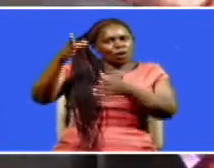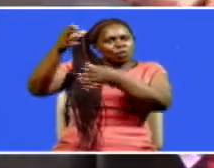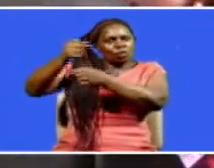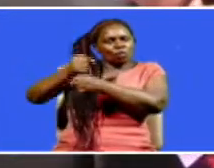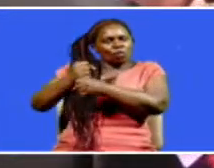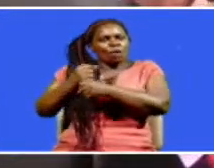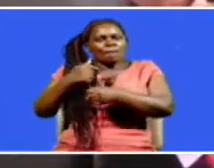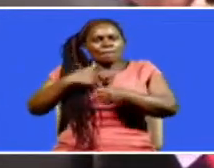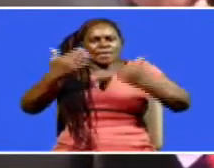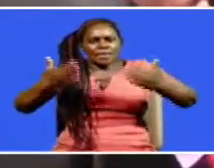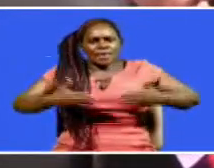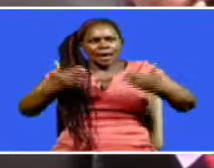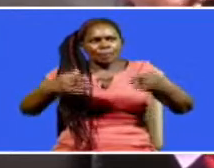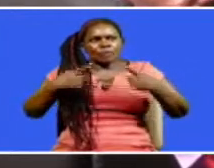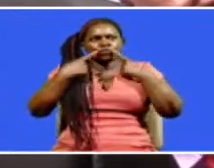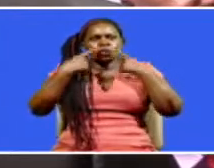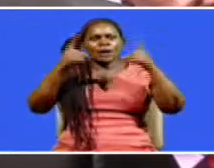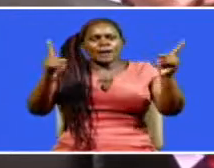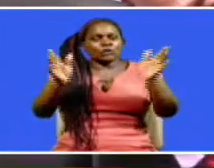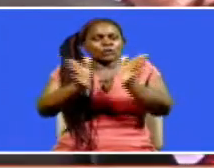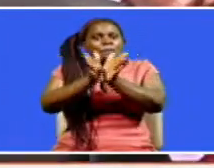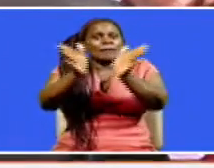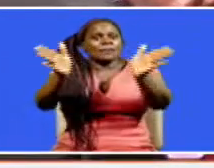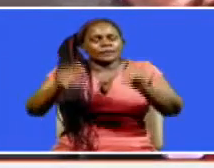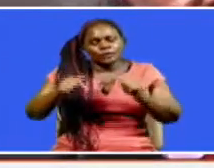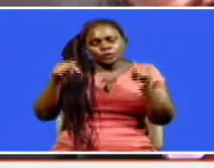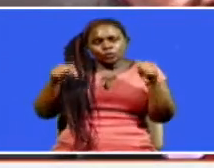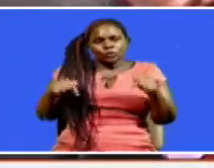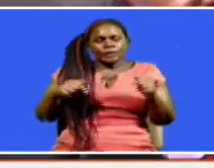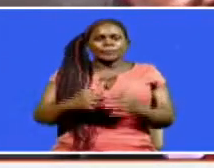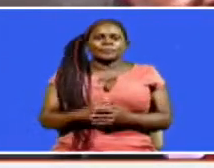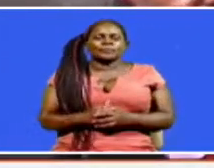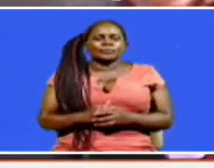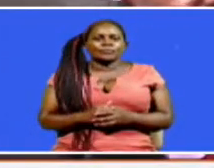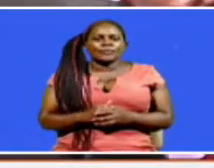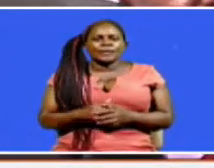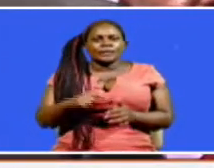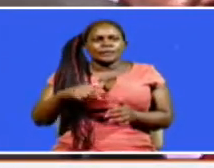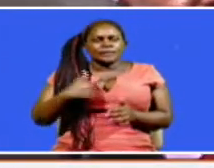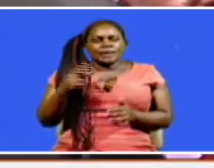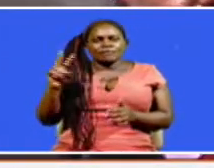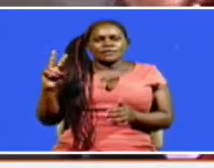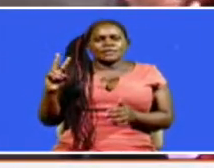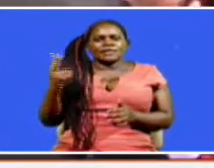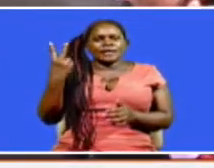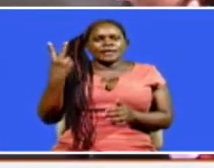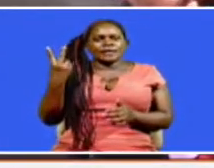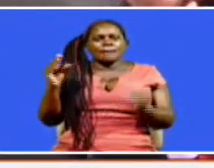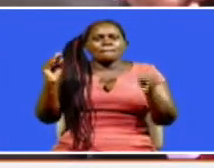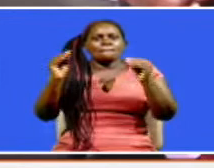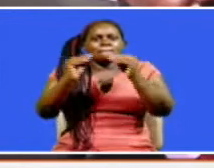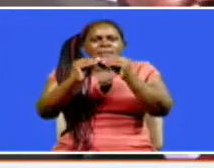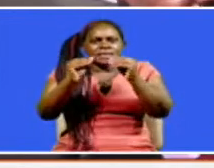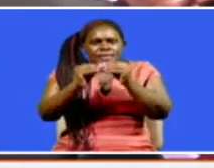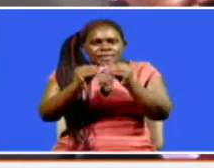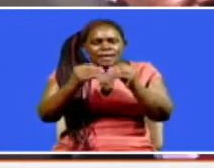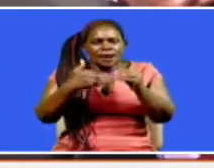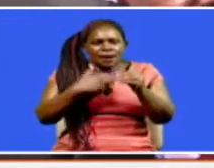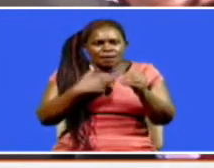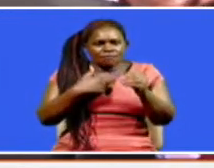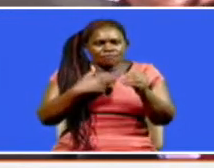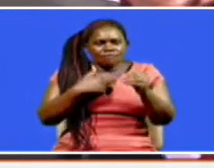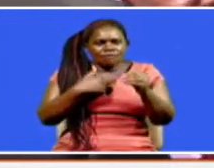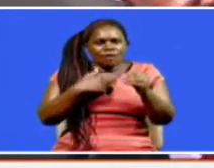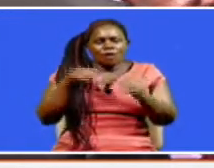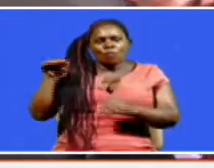And I'm happy to inform the public that today we are at the second meeting. We are at the second